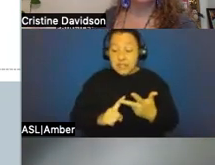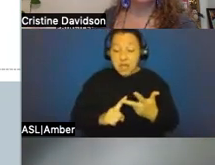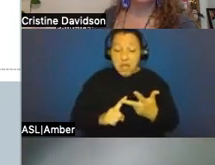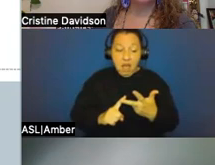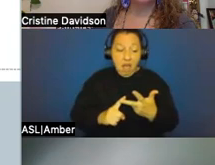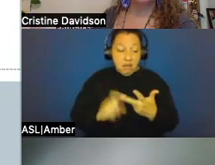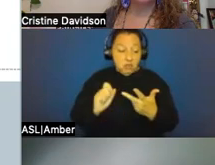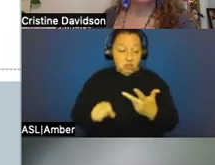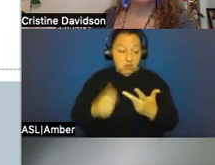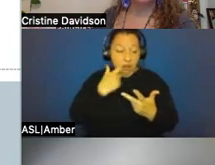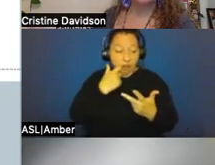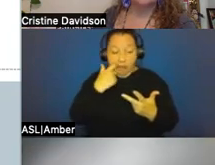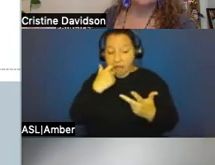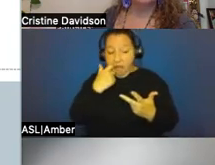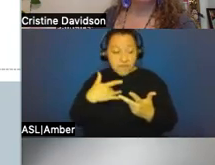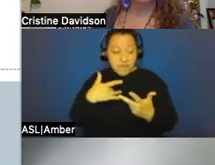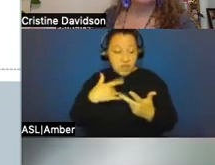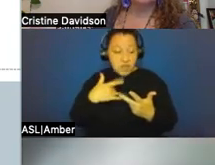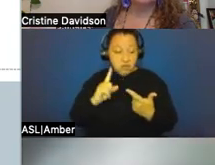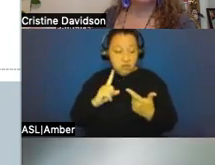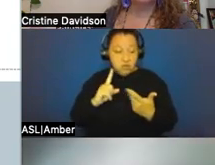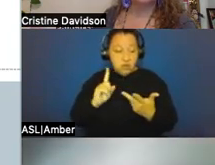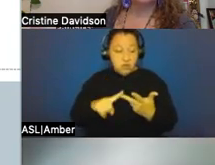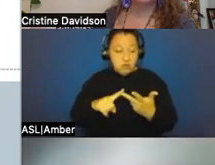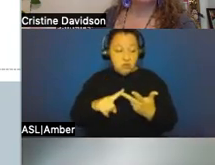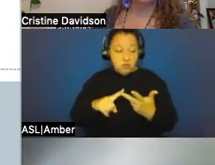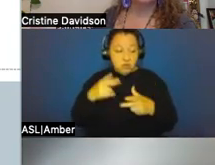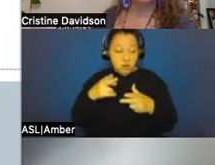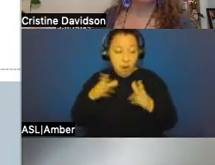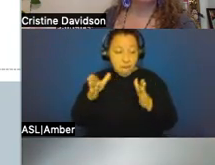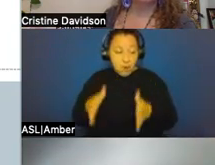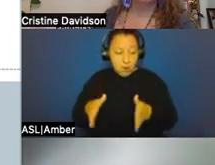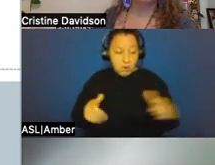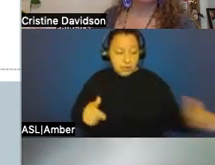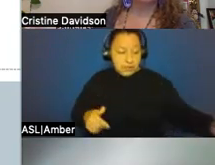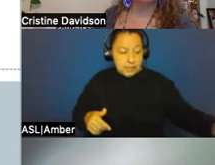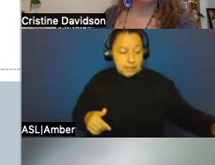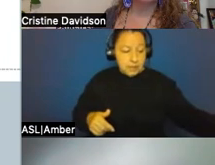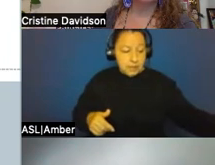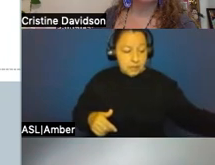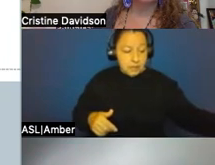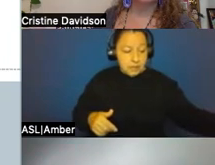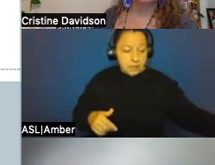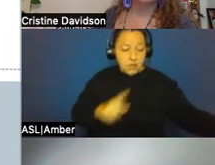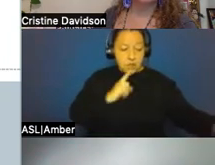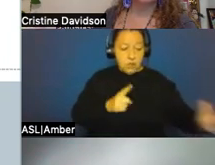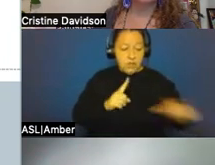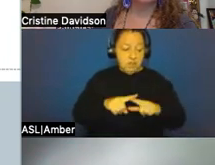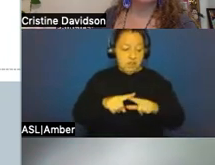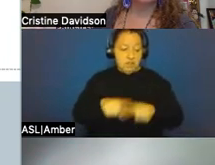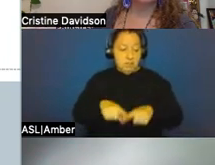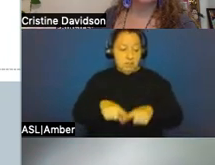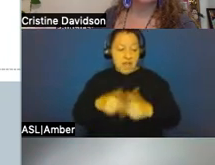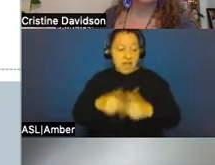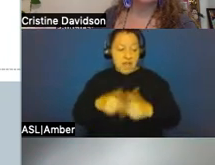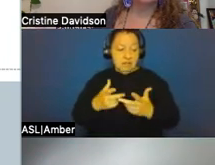know, a person. So, I mean, it really just depends on how